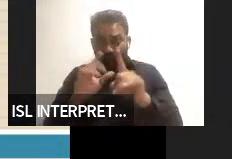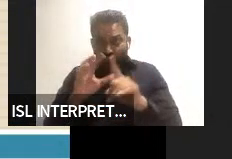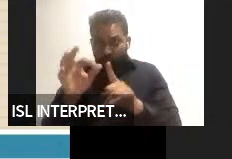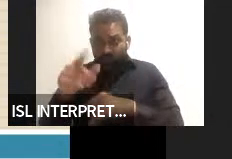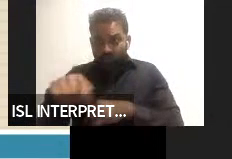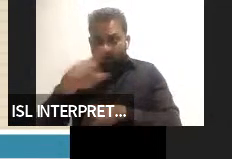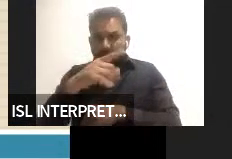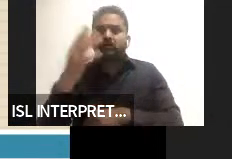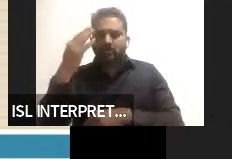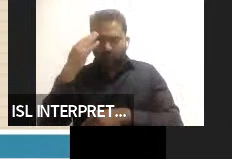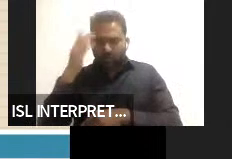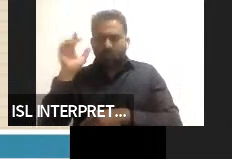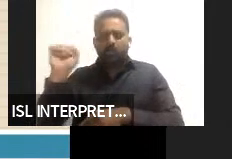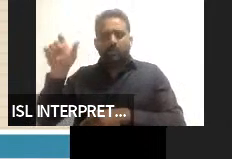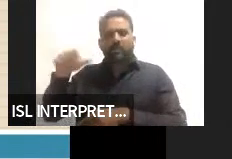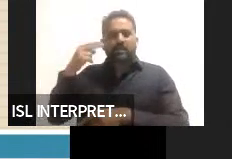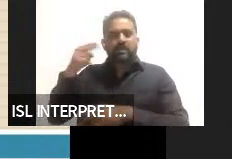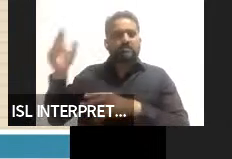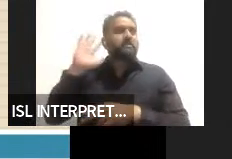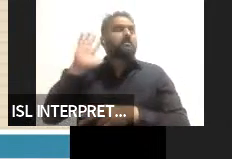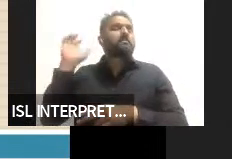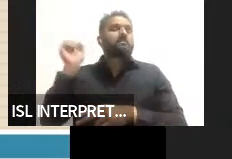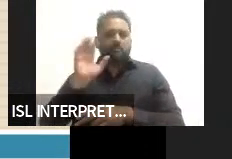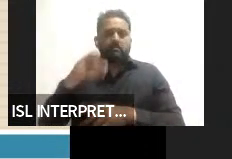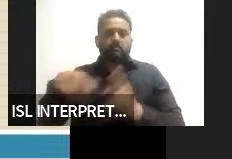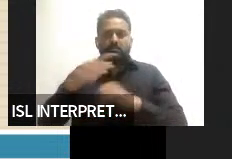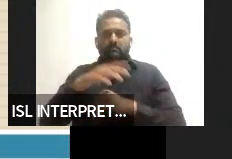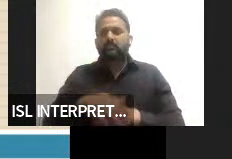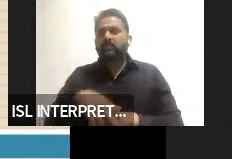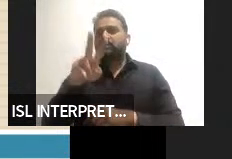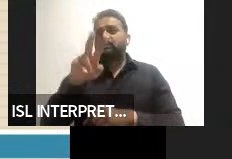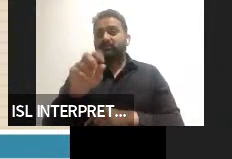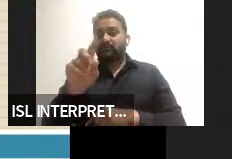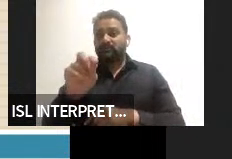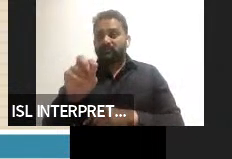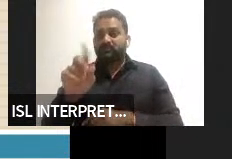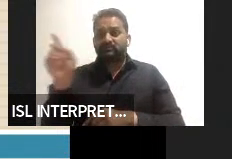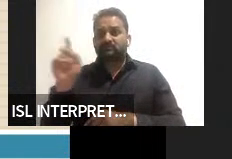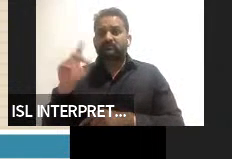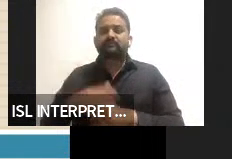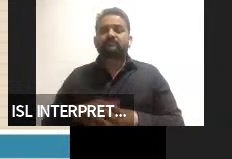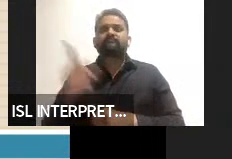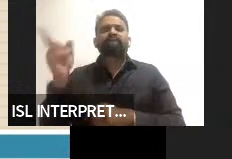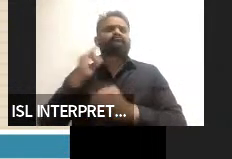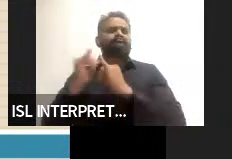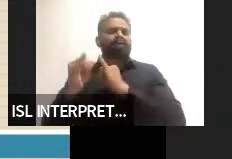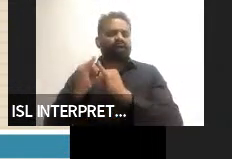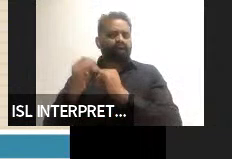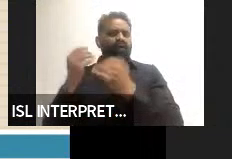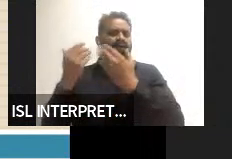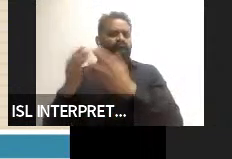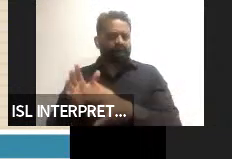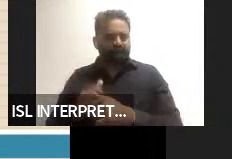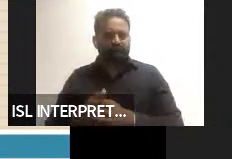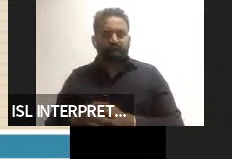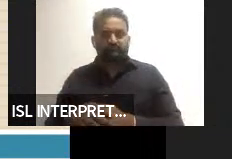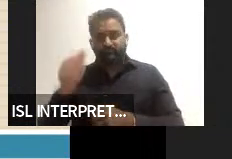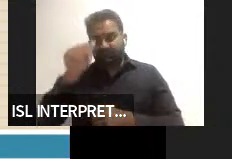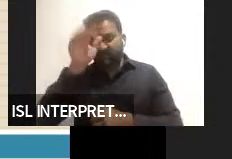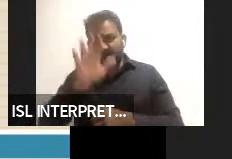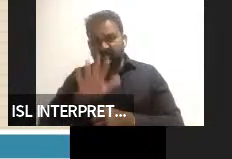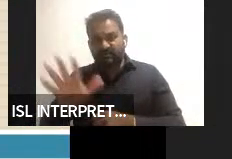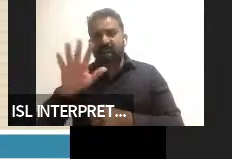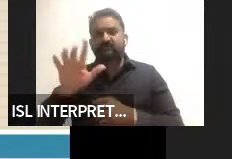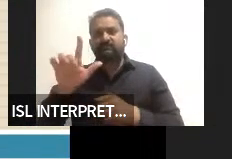come across his name. In 2010, he gave an interview to Indian Lex